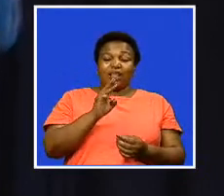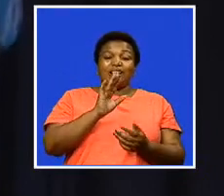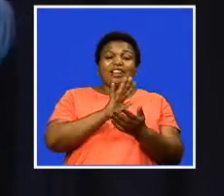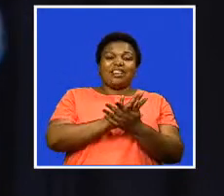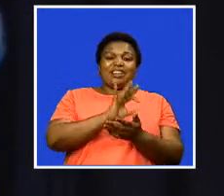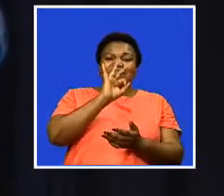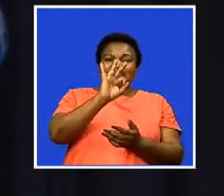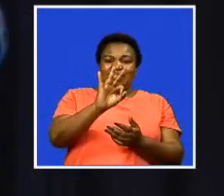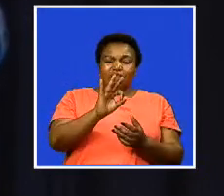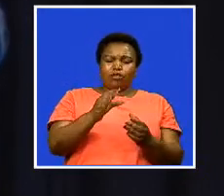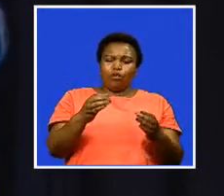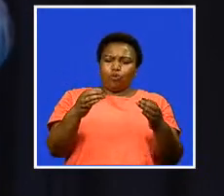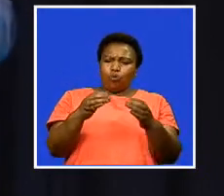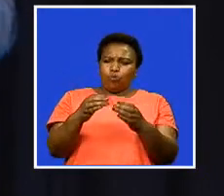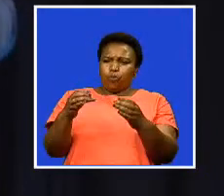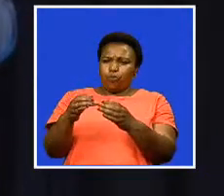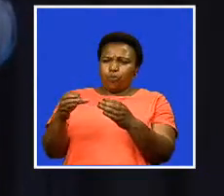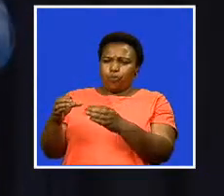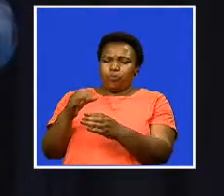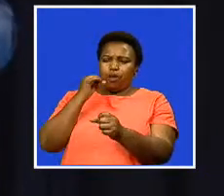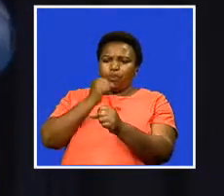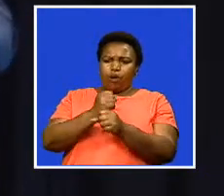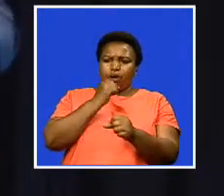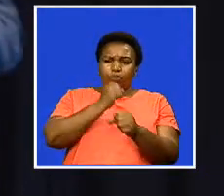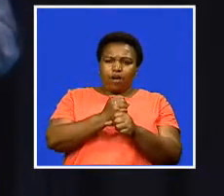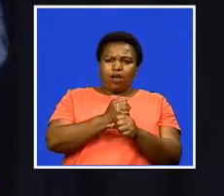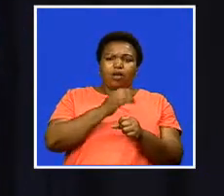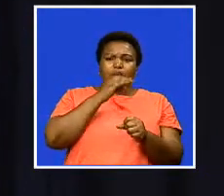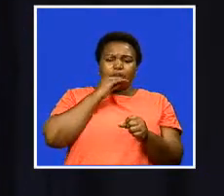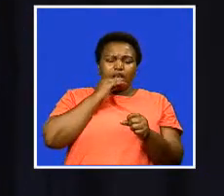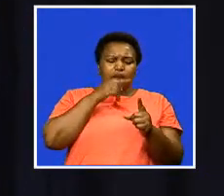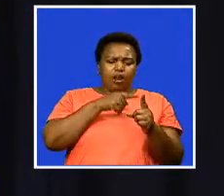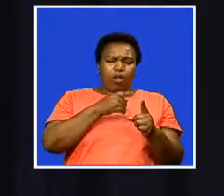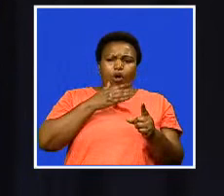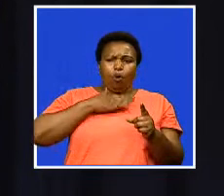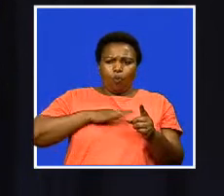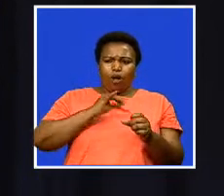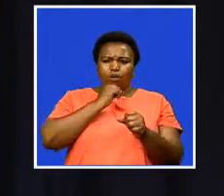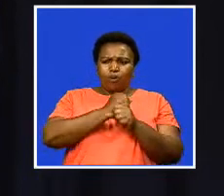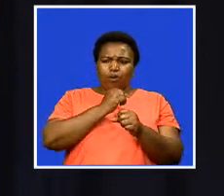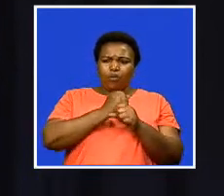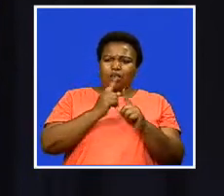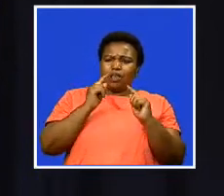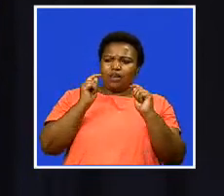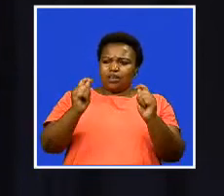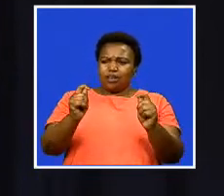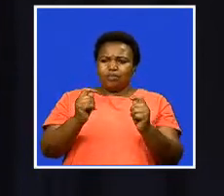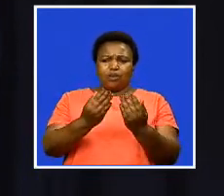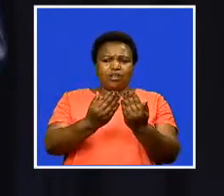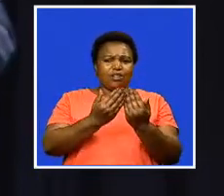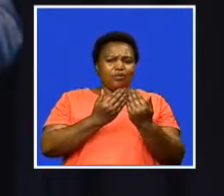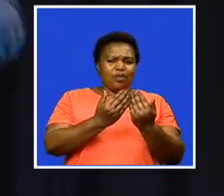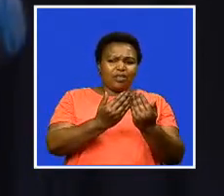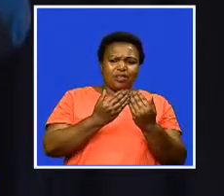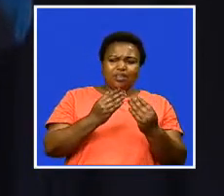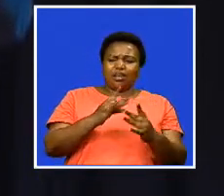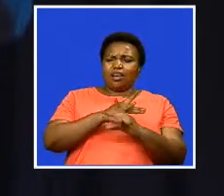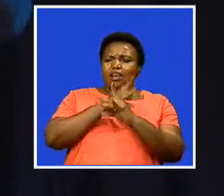working groups lahlalela kusebenta kunema group aka transport aka education aka health